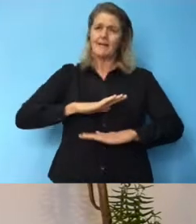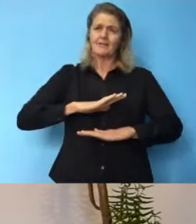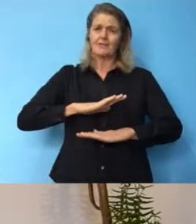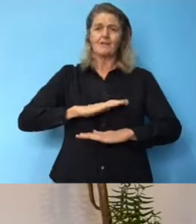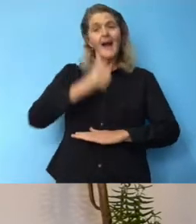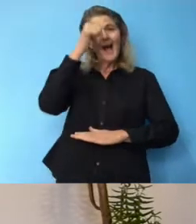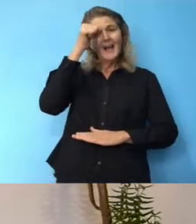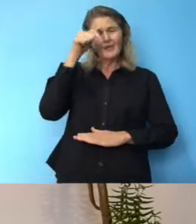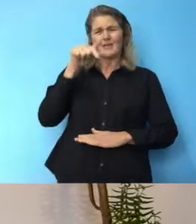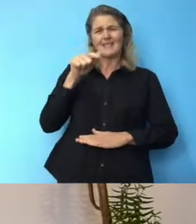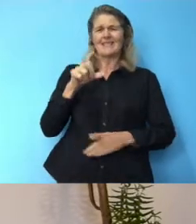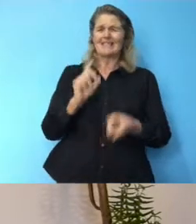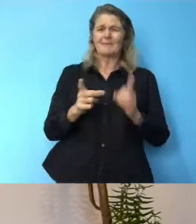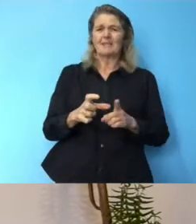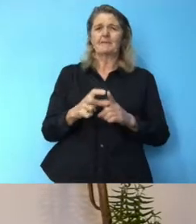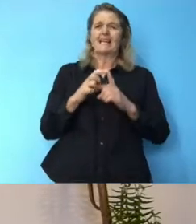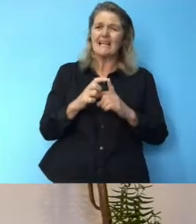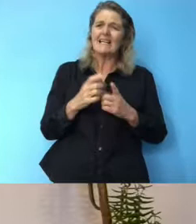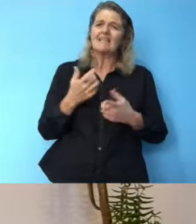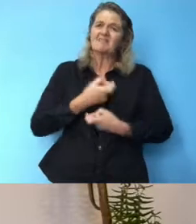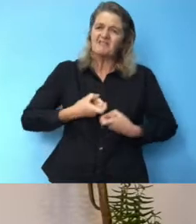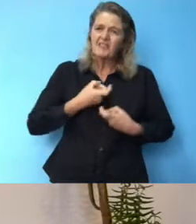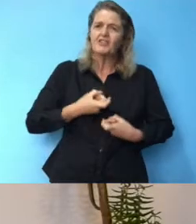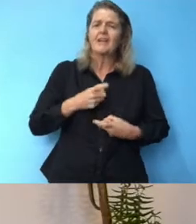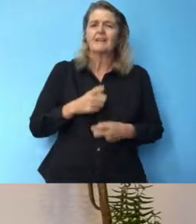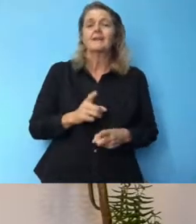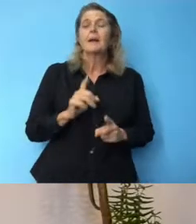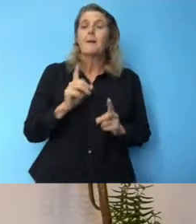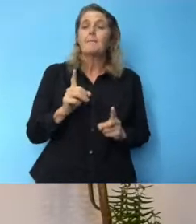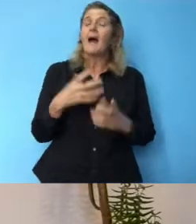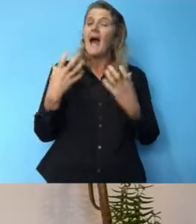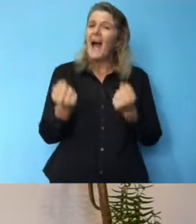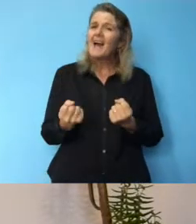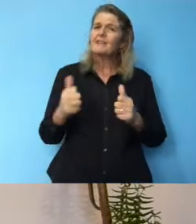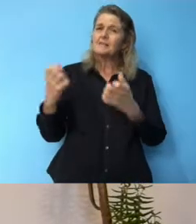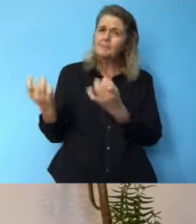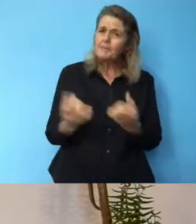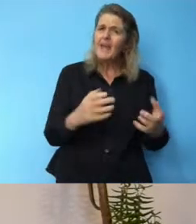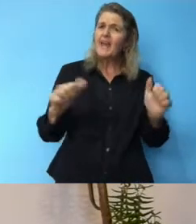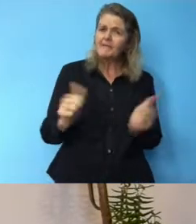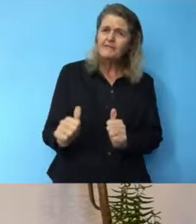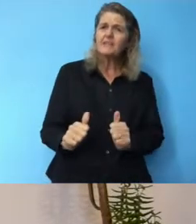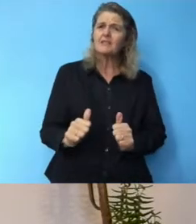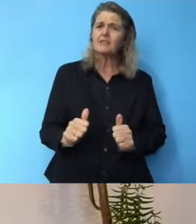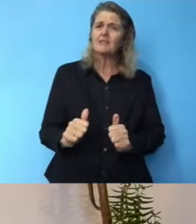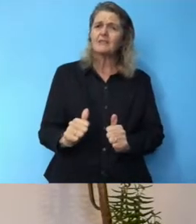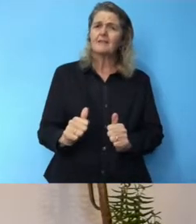week can be really quite trying. It's not easy, but yeah, even just having that there and taking your time to do